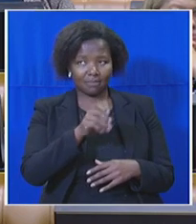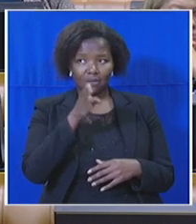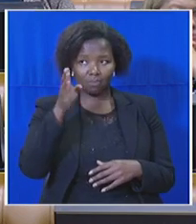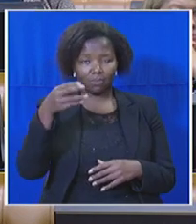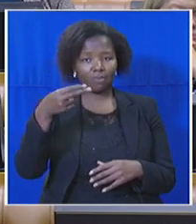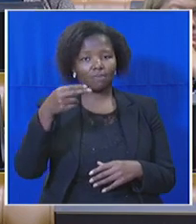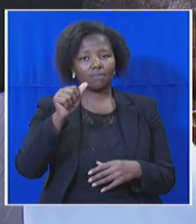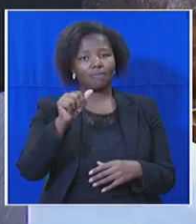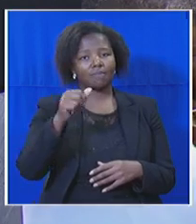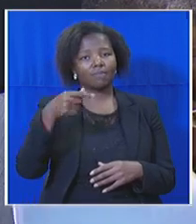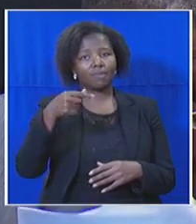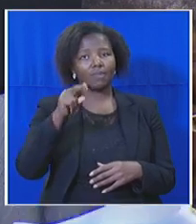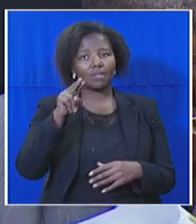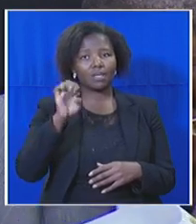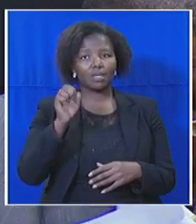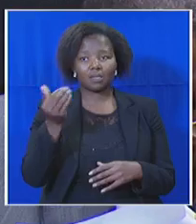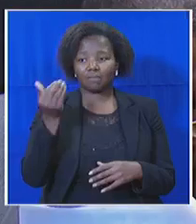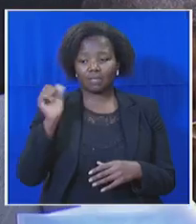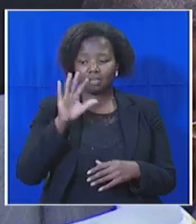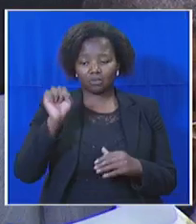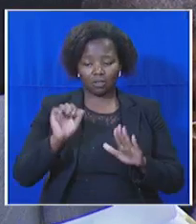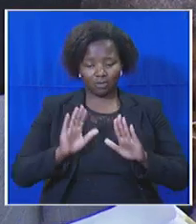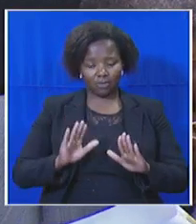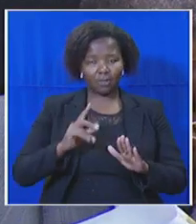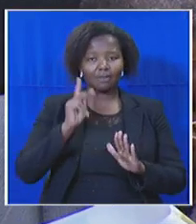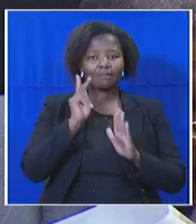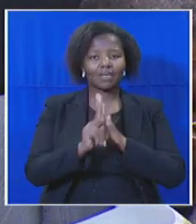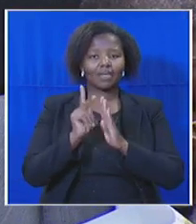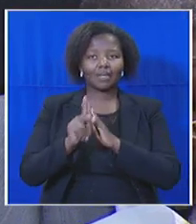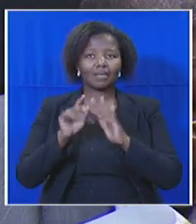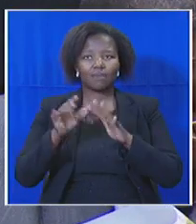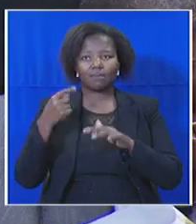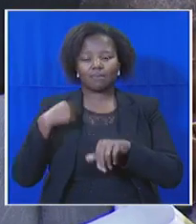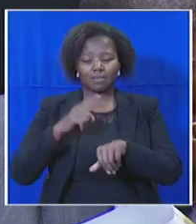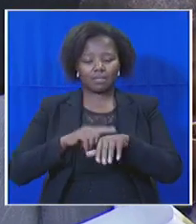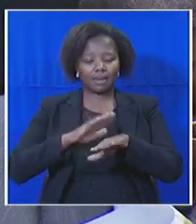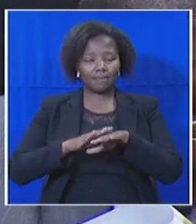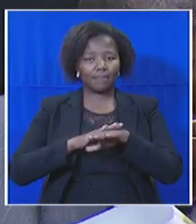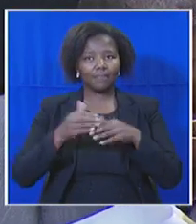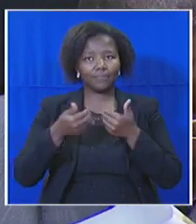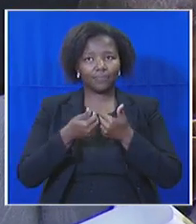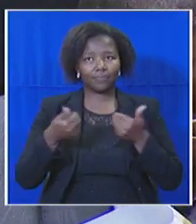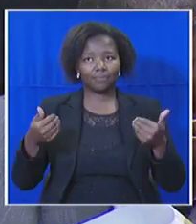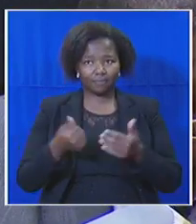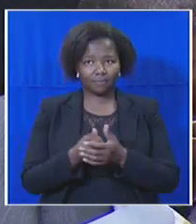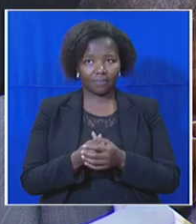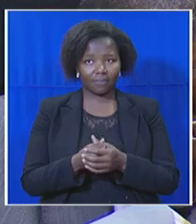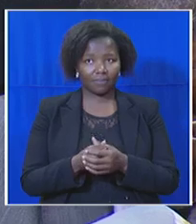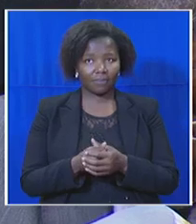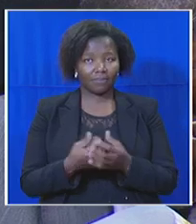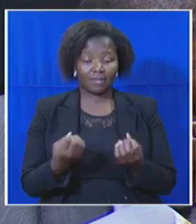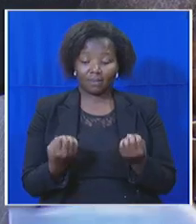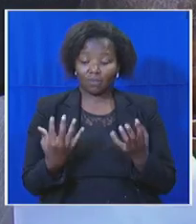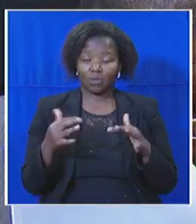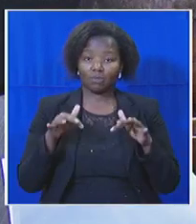they committed against Africans in South Africa during the apartheid period. Many of them never